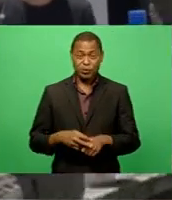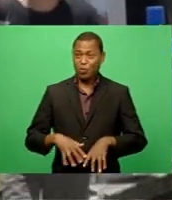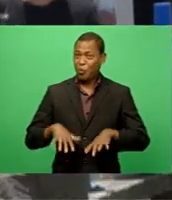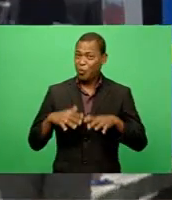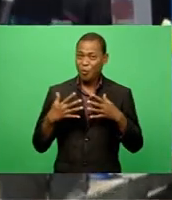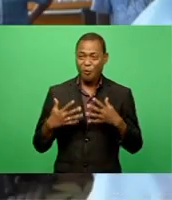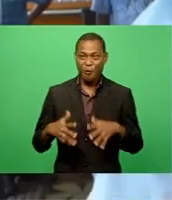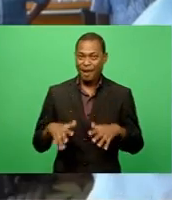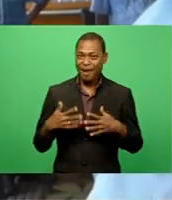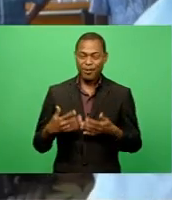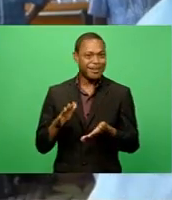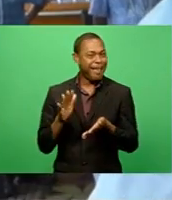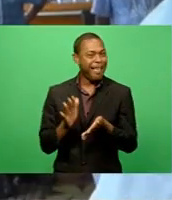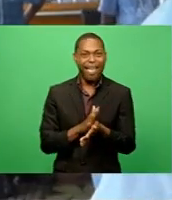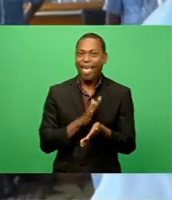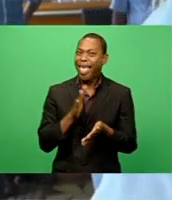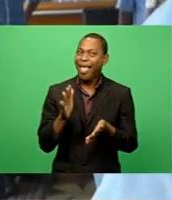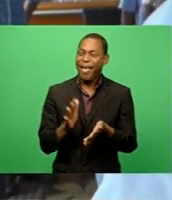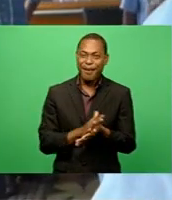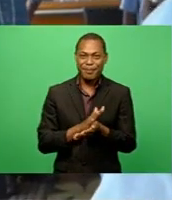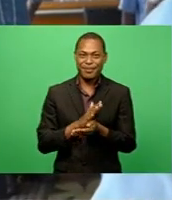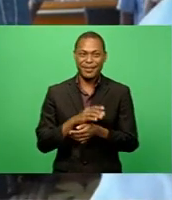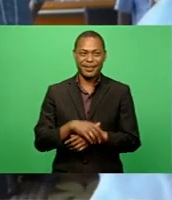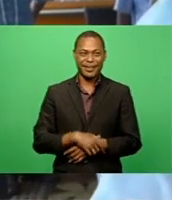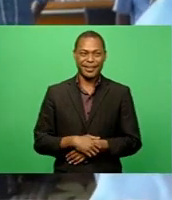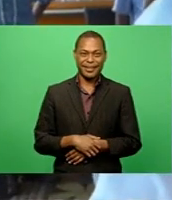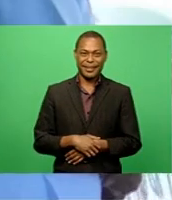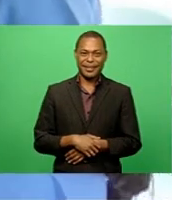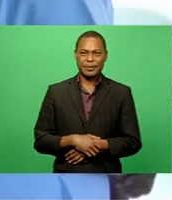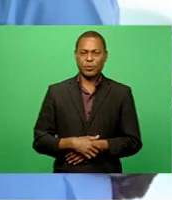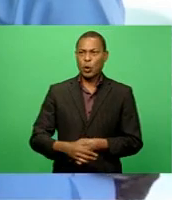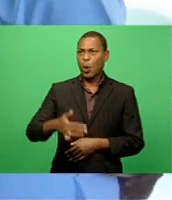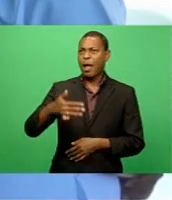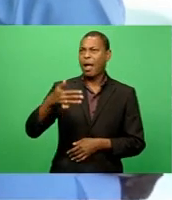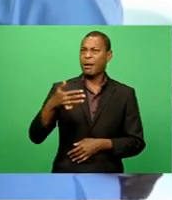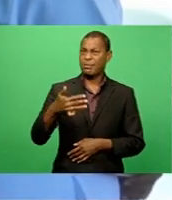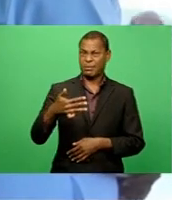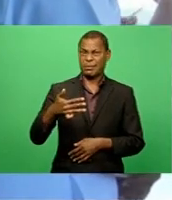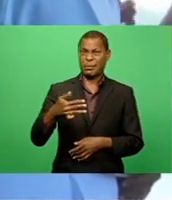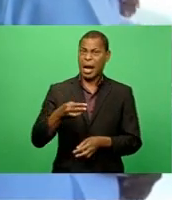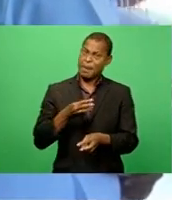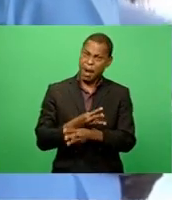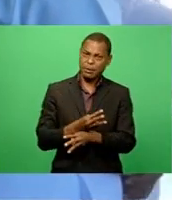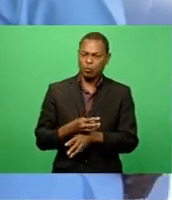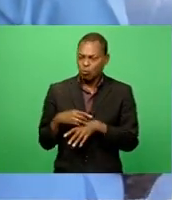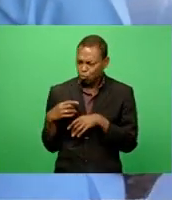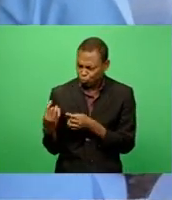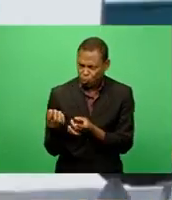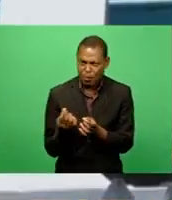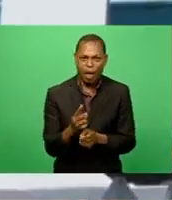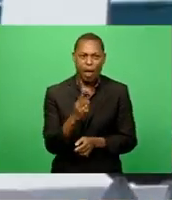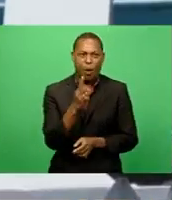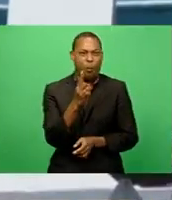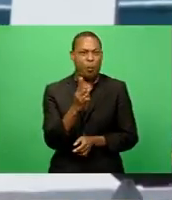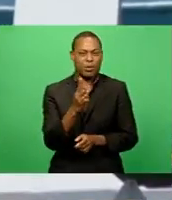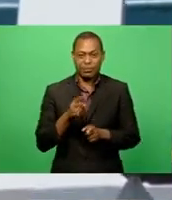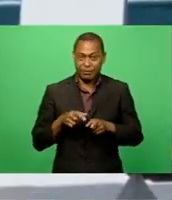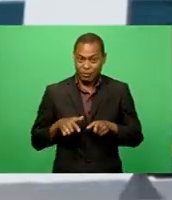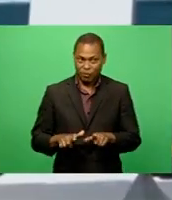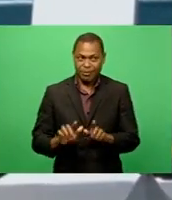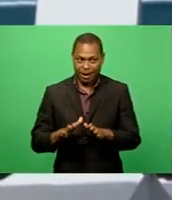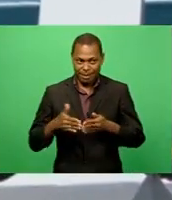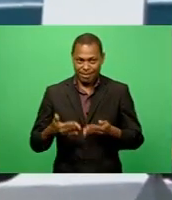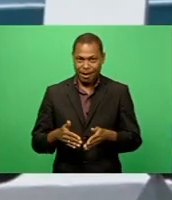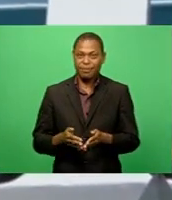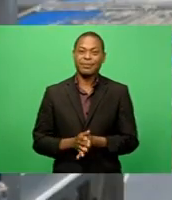and it took us 9 months to prepare for this one trip during the shutdown. So